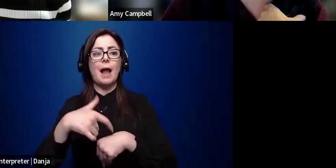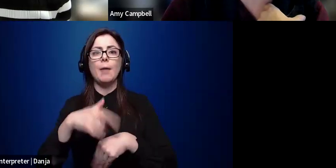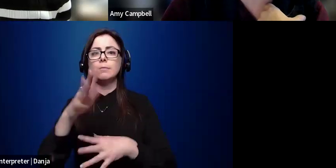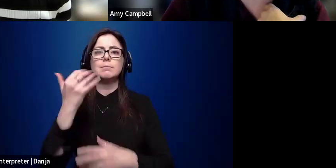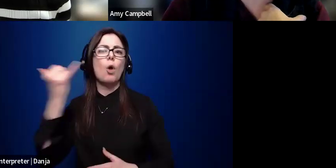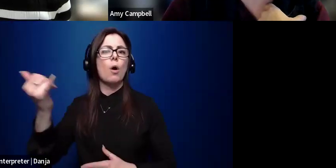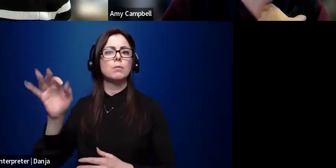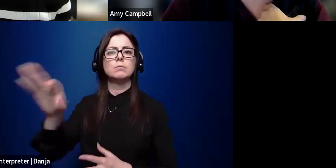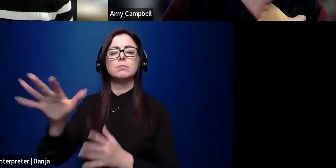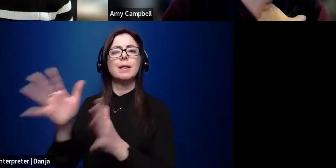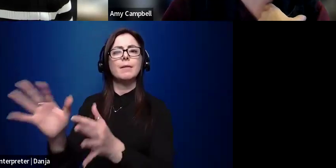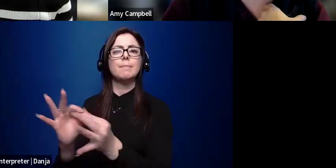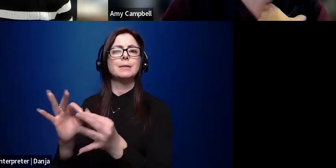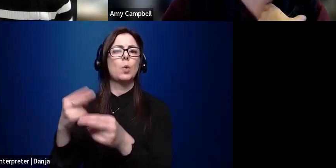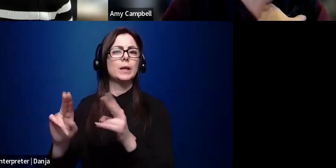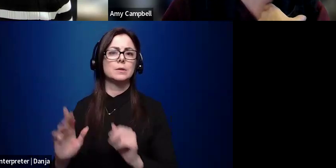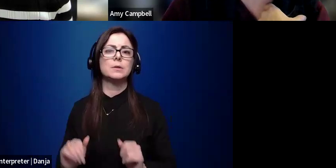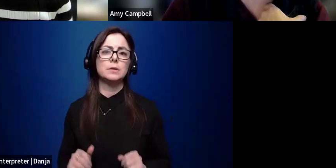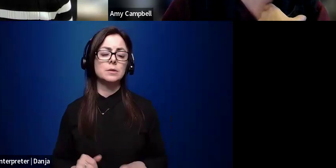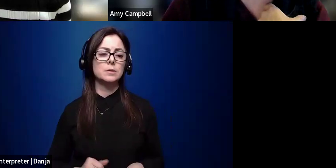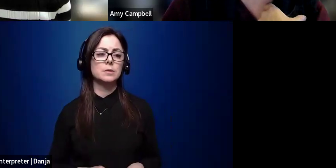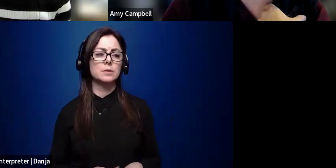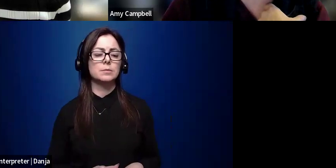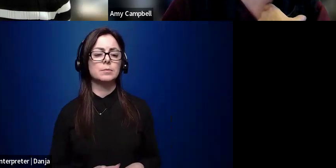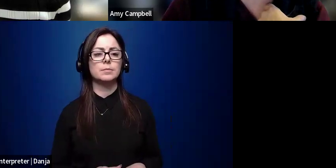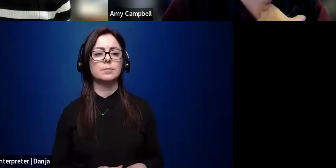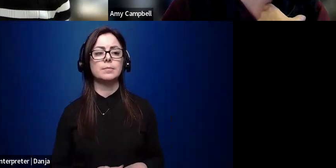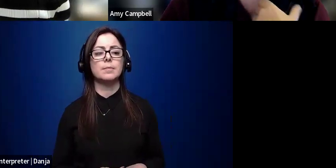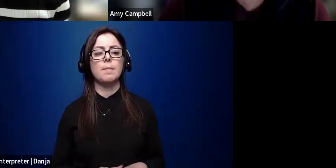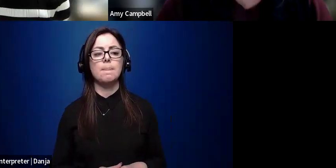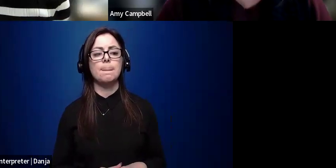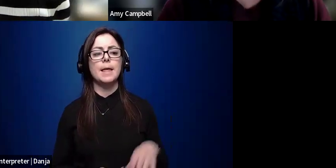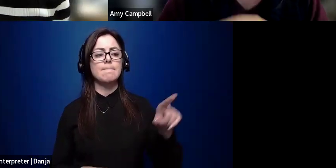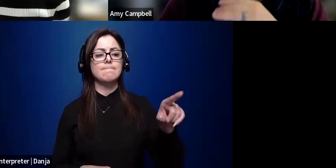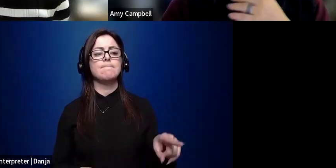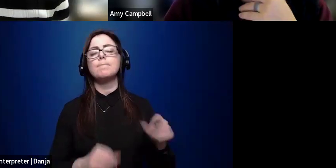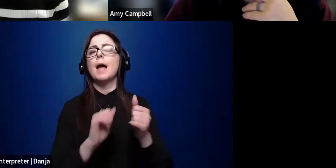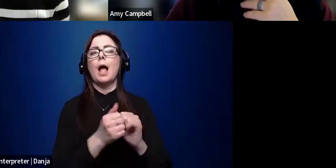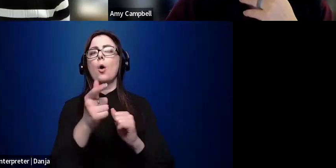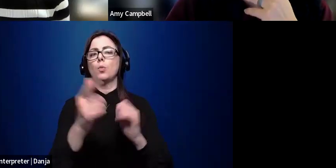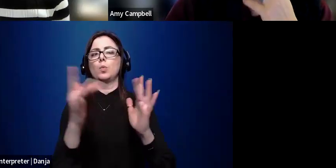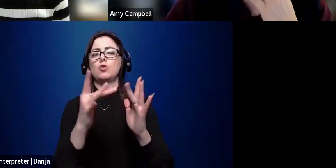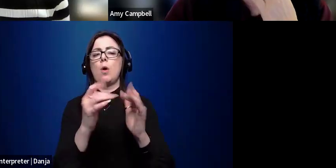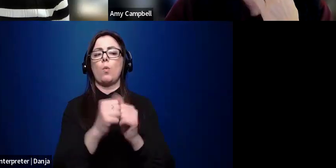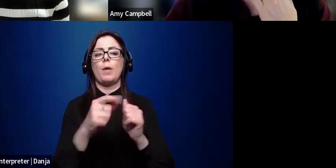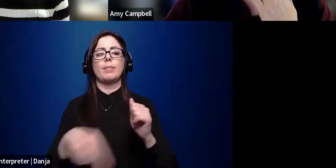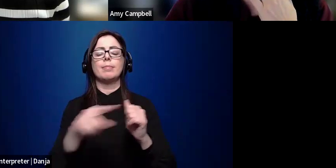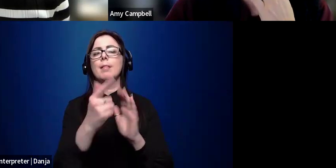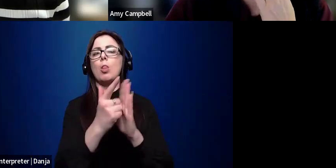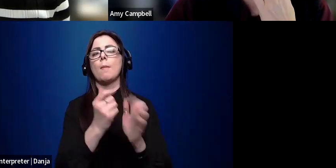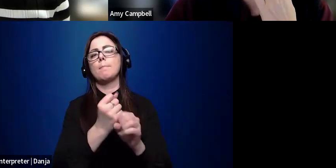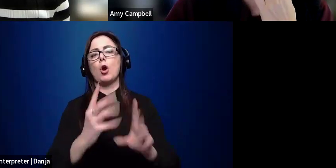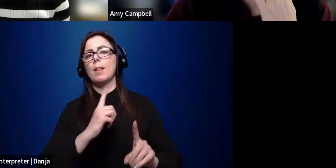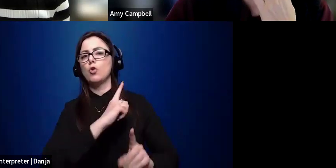The next thing is how you reach out to your legislators in Iowa. As we said, you